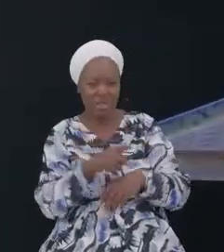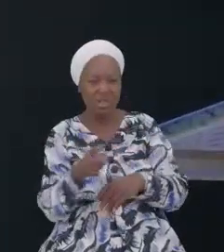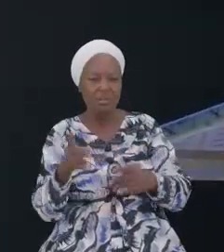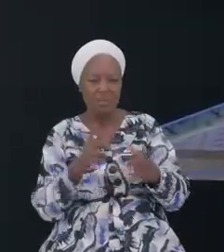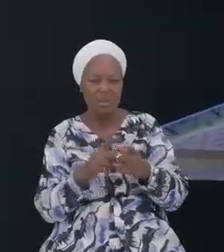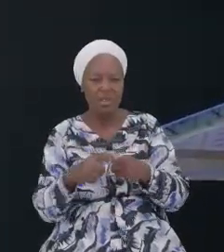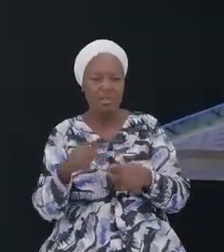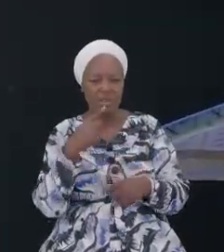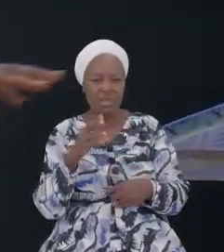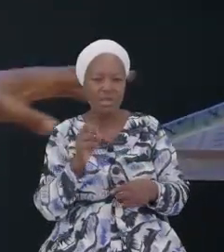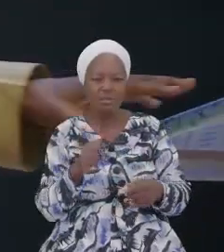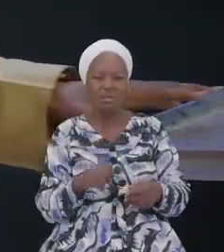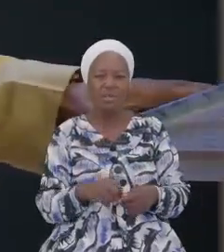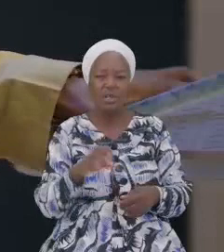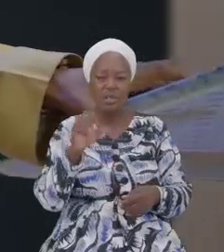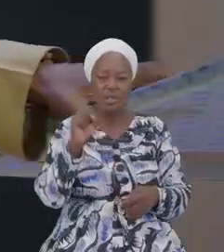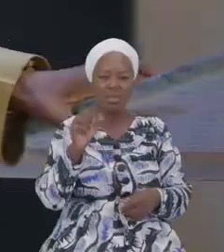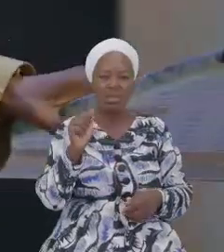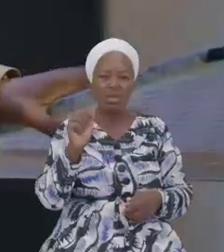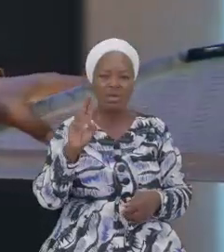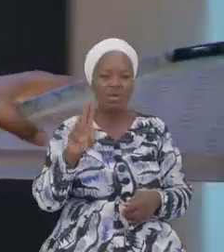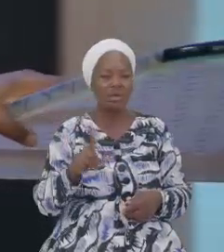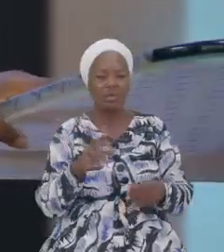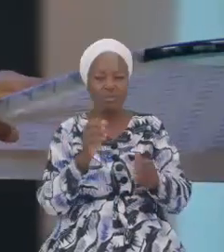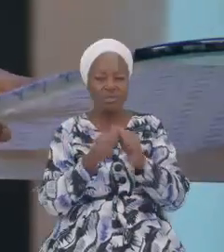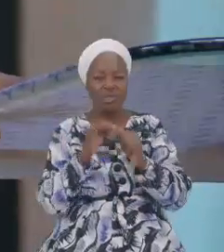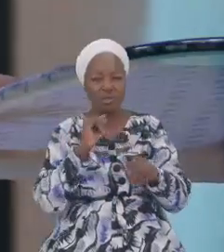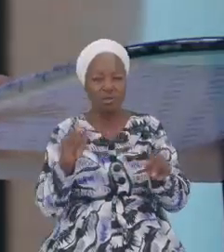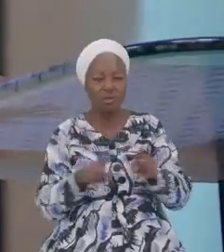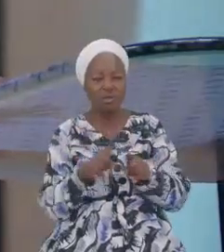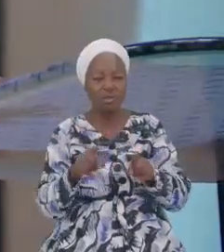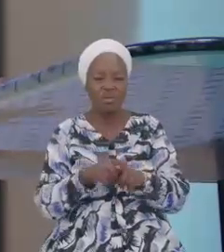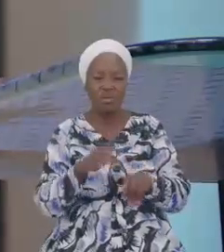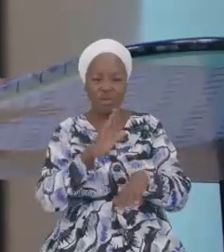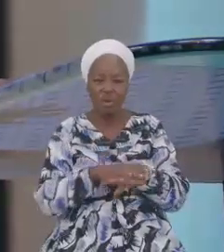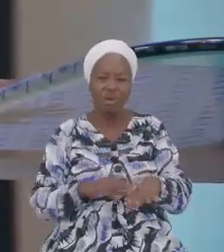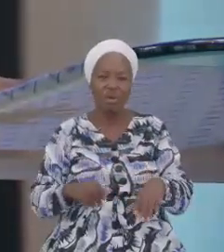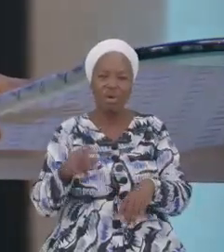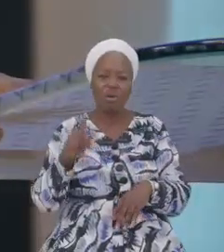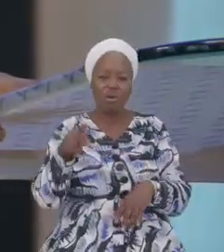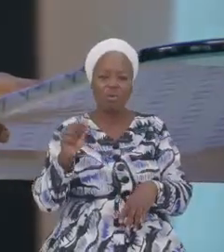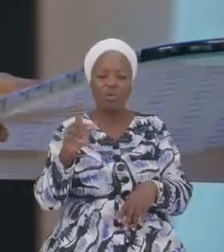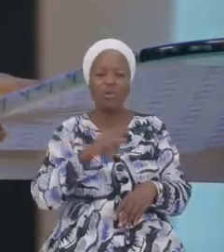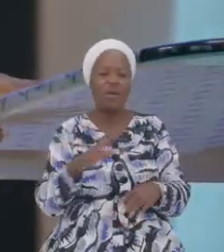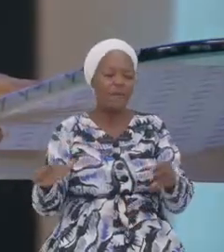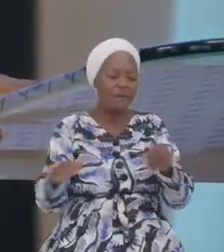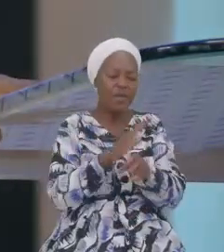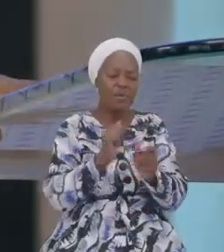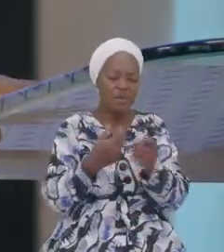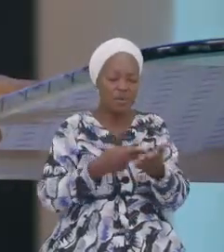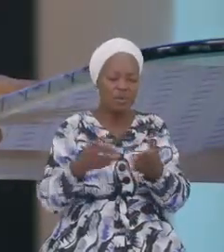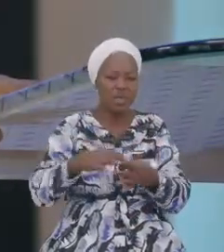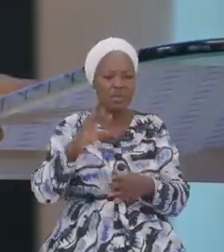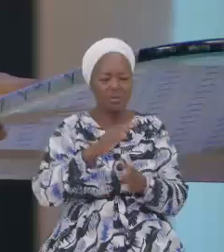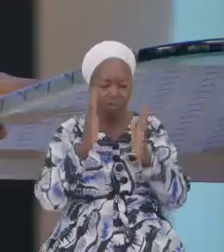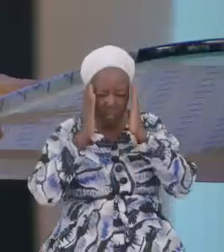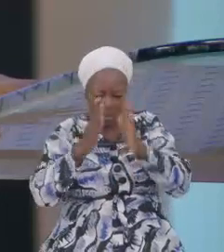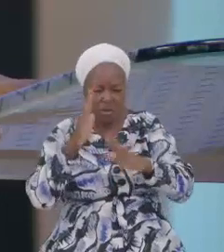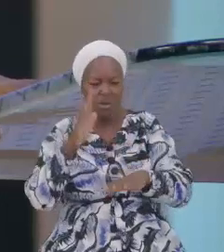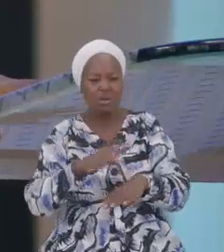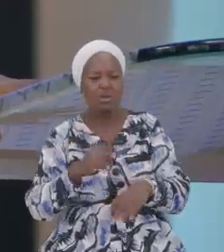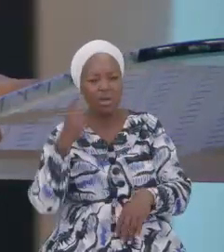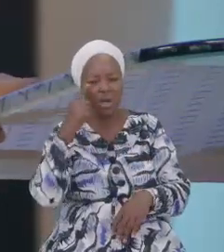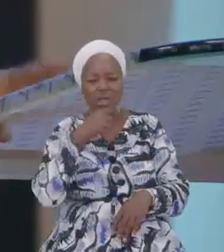then Saul, who is also called Paul, filled with the Holy Ghost, set his eyes on